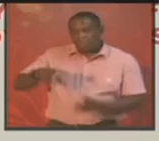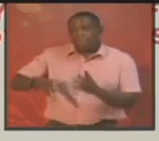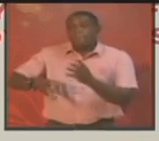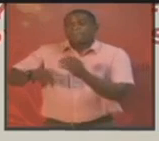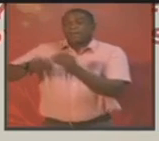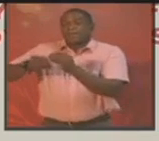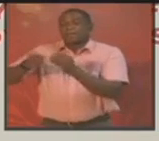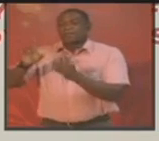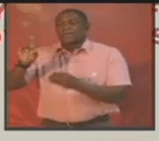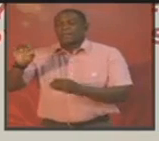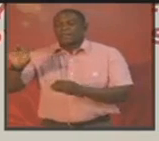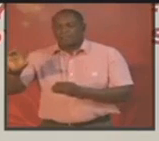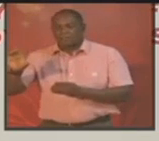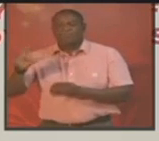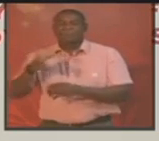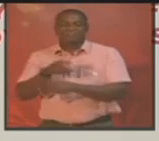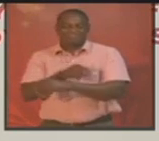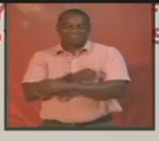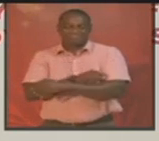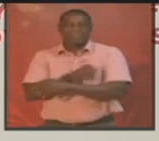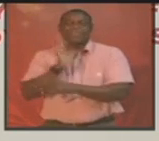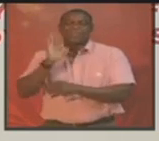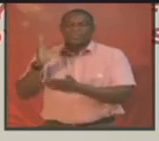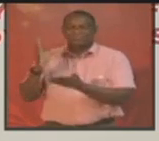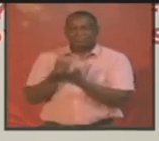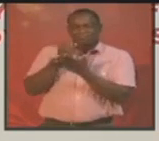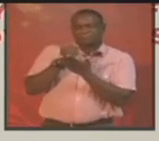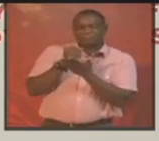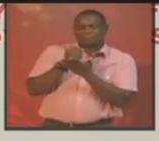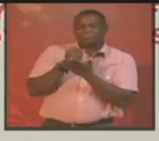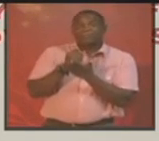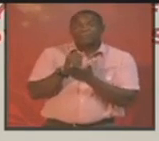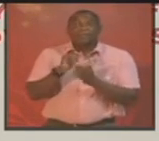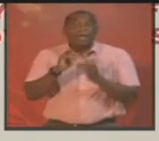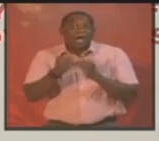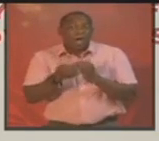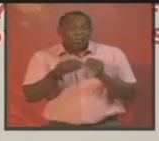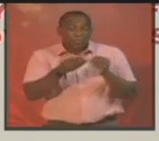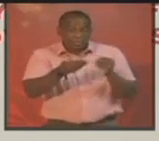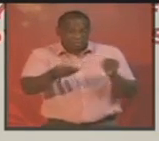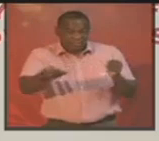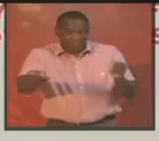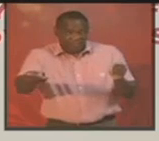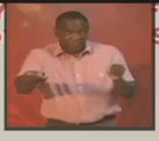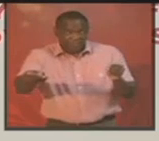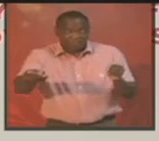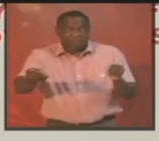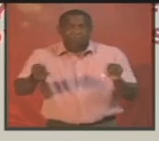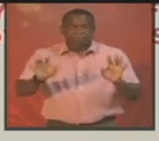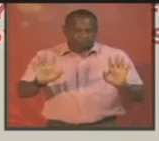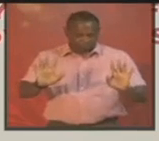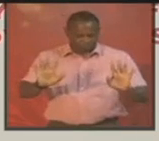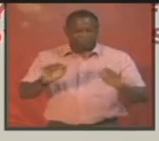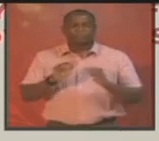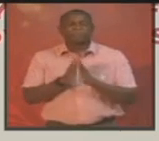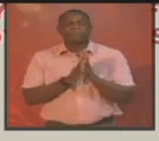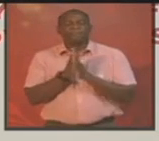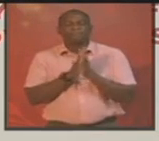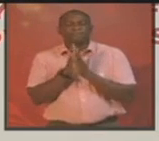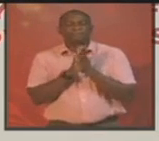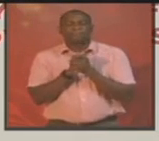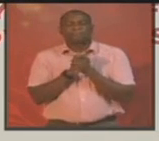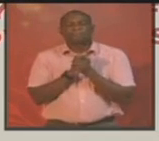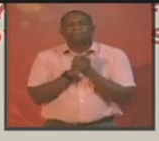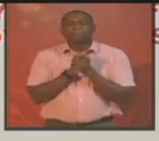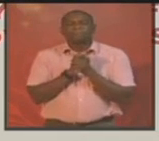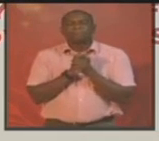That first tranche goes like this. The steps that we have to take as a country and